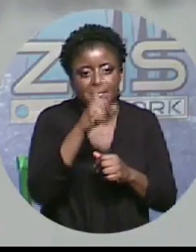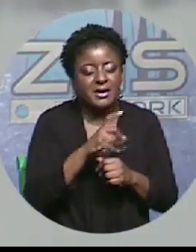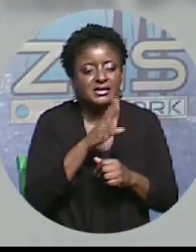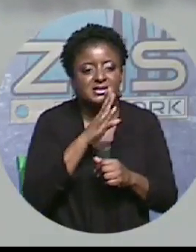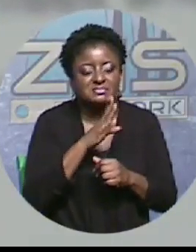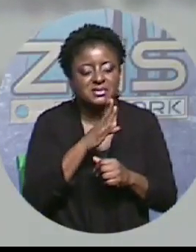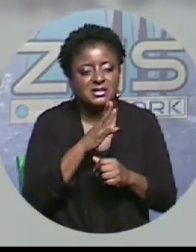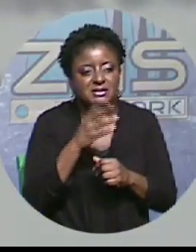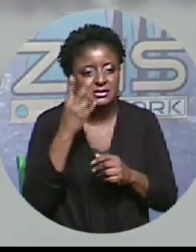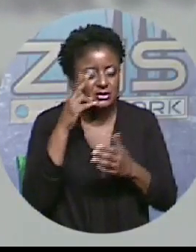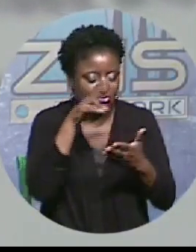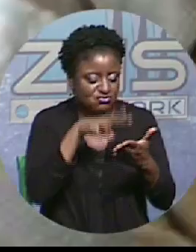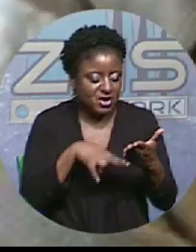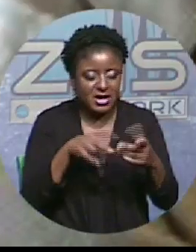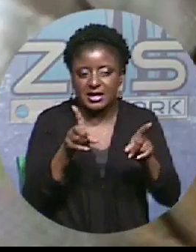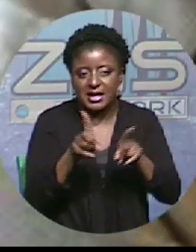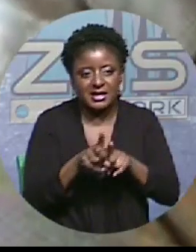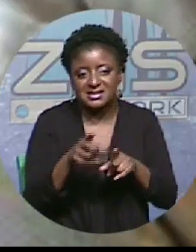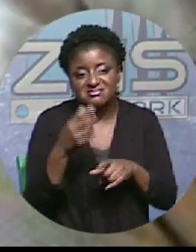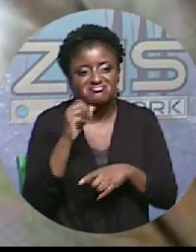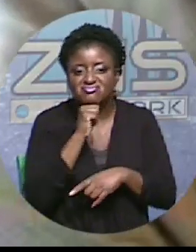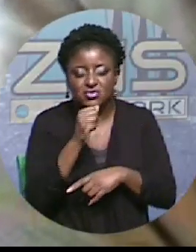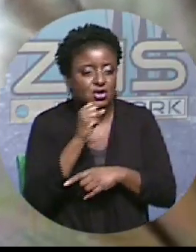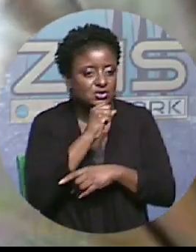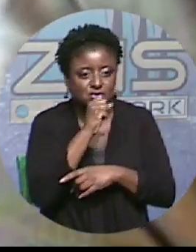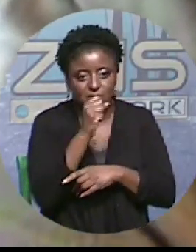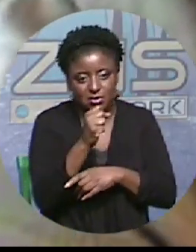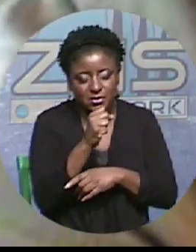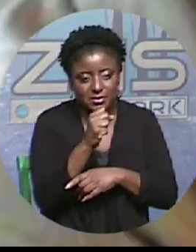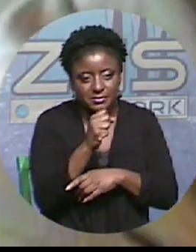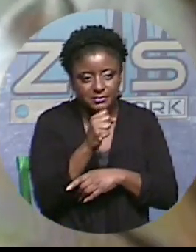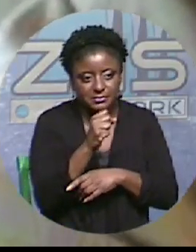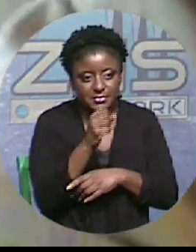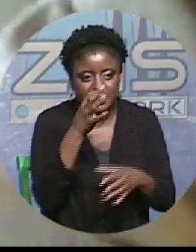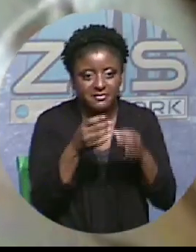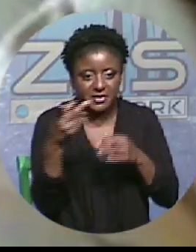regarded as doubtful to rely upon. Cleopatra Murphy, ZNS Network News.